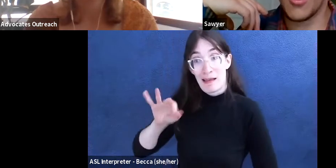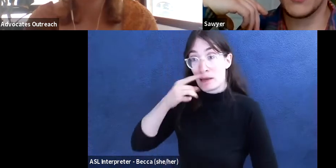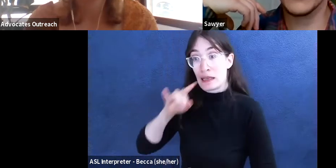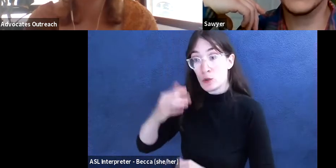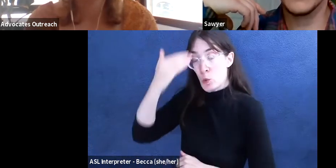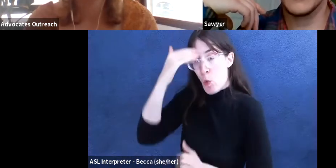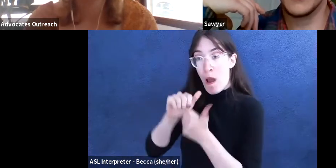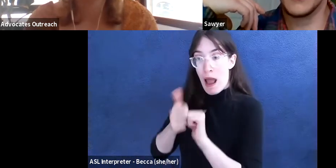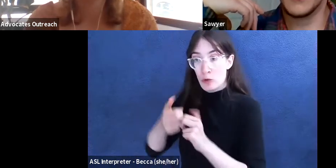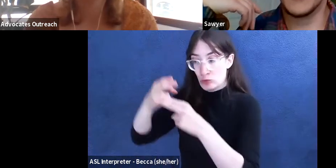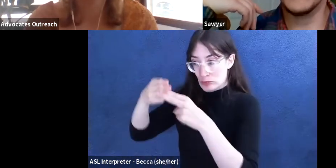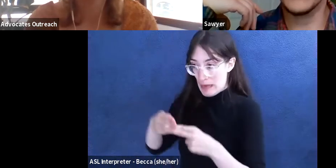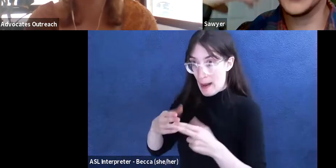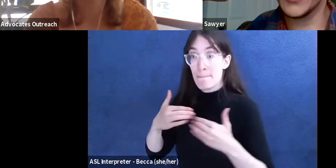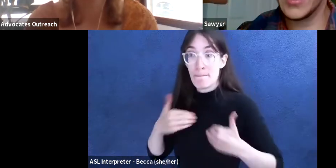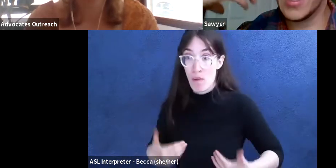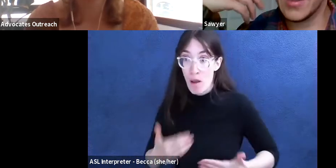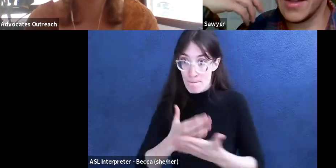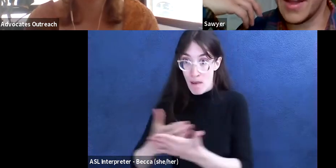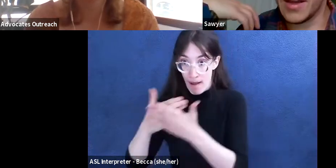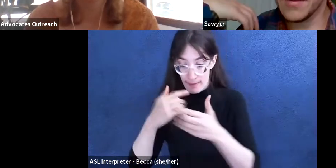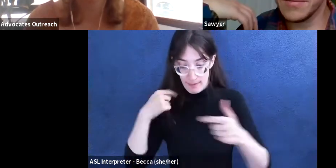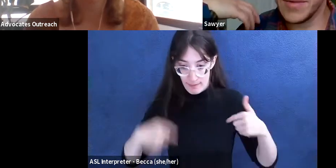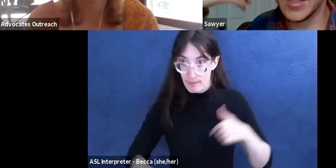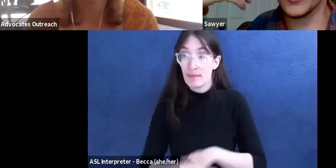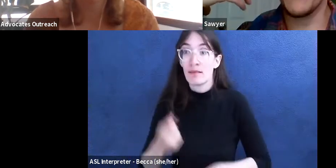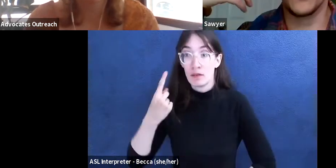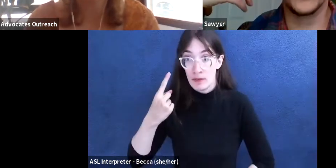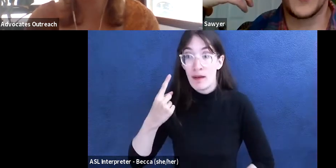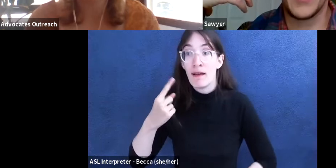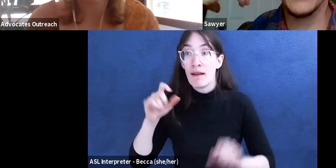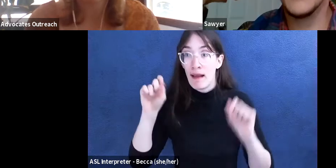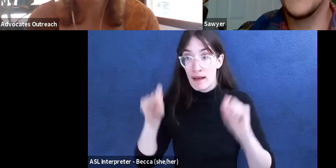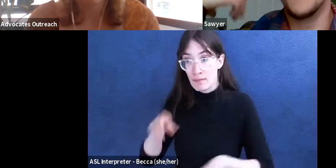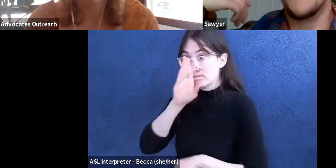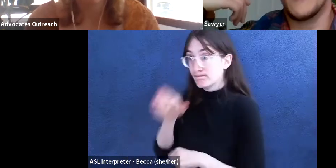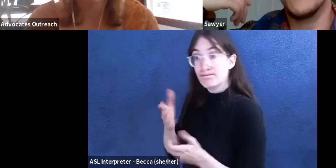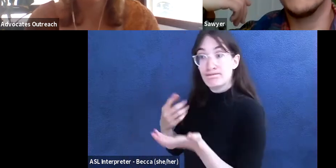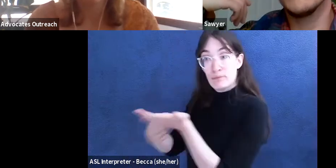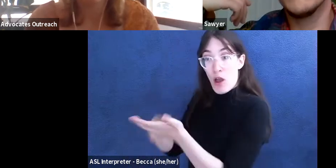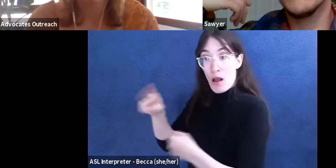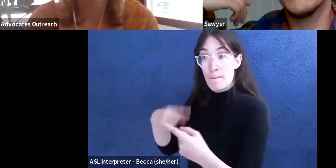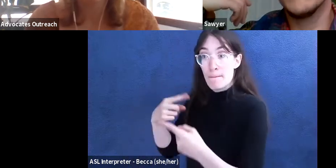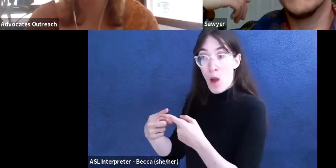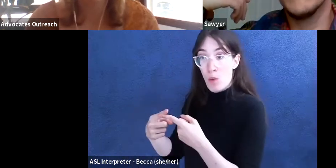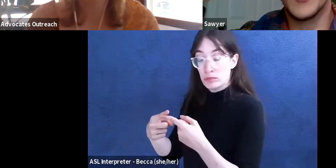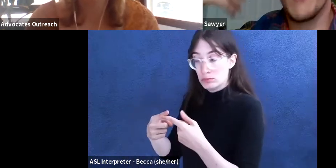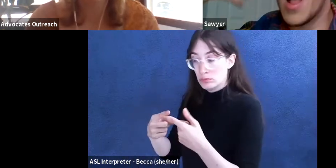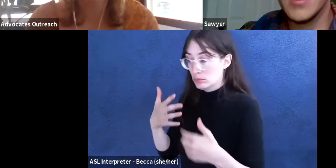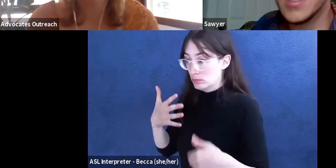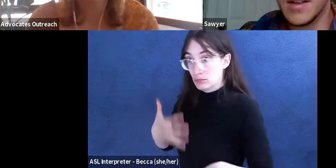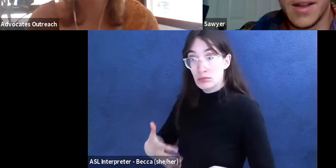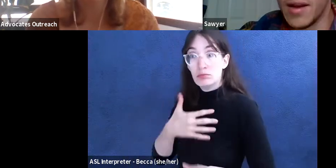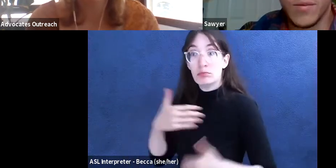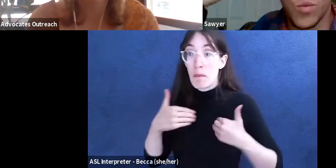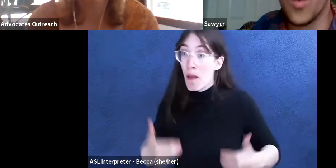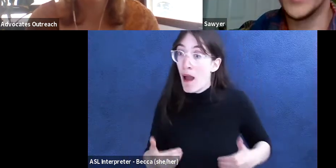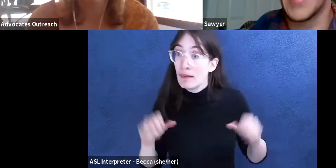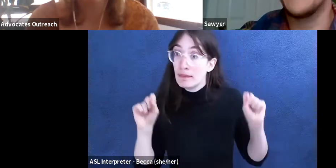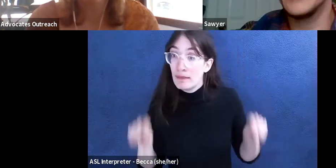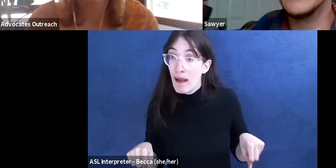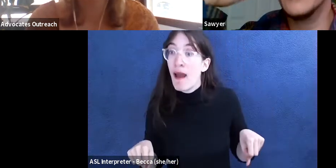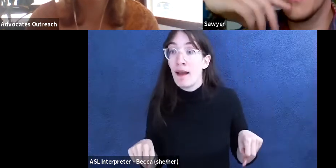reasons. Like one, it's just like most accurate. And so you're giving kids information about their bodies and they're